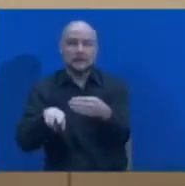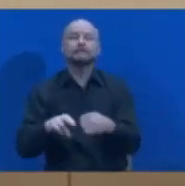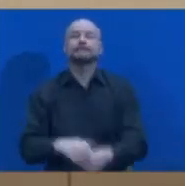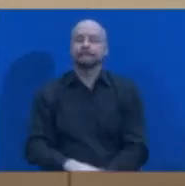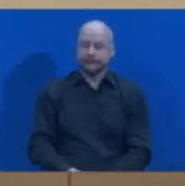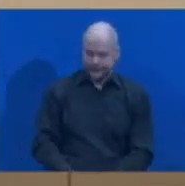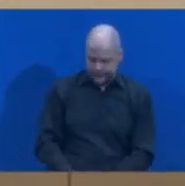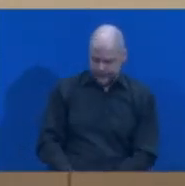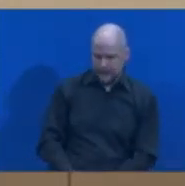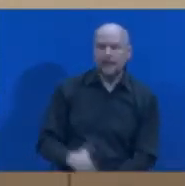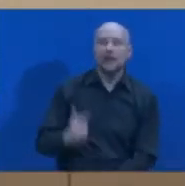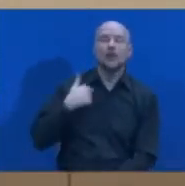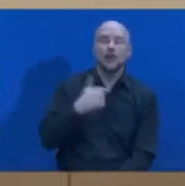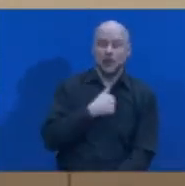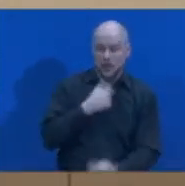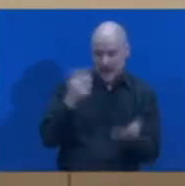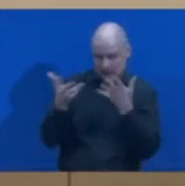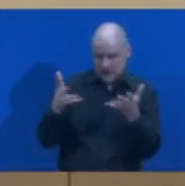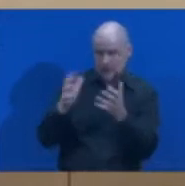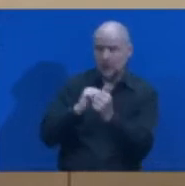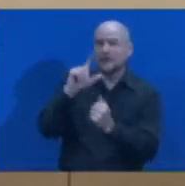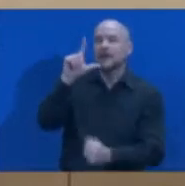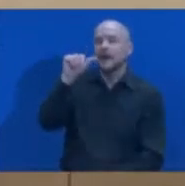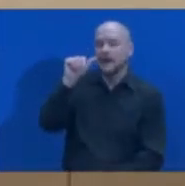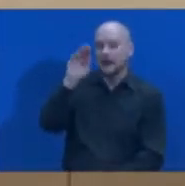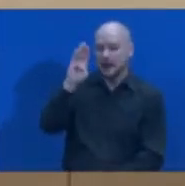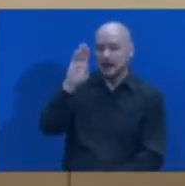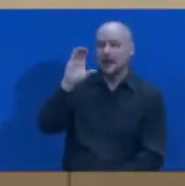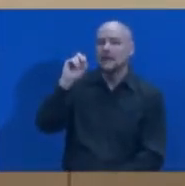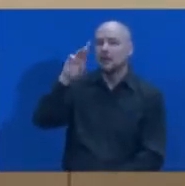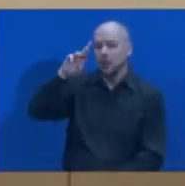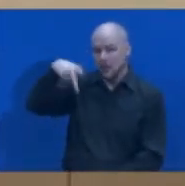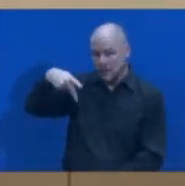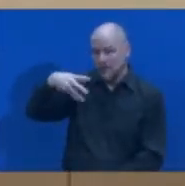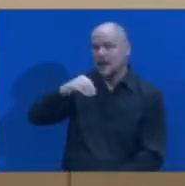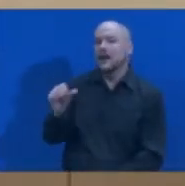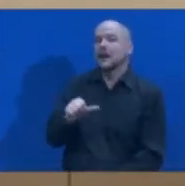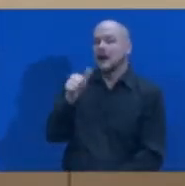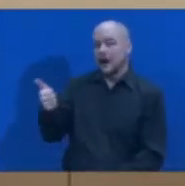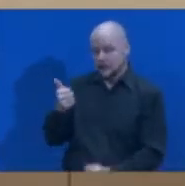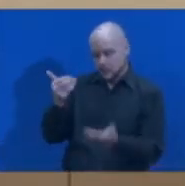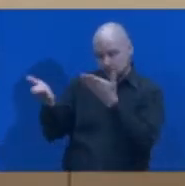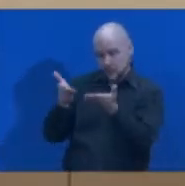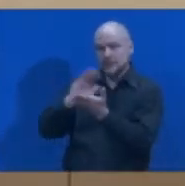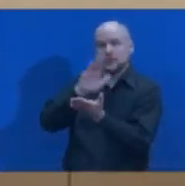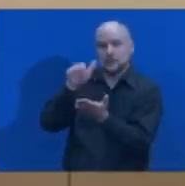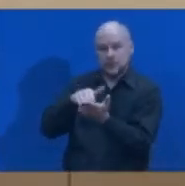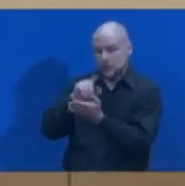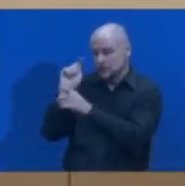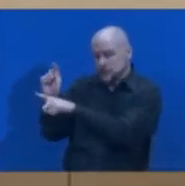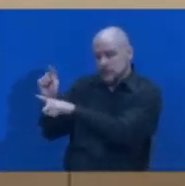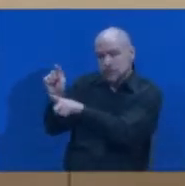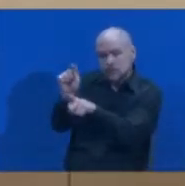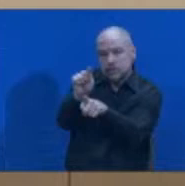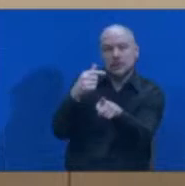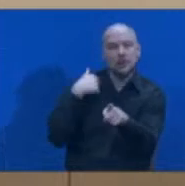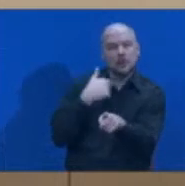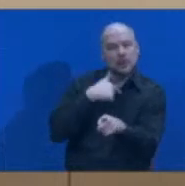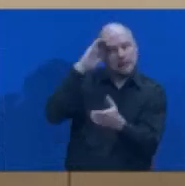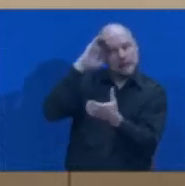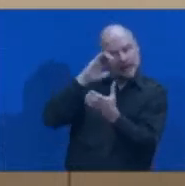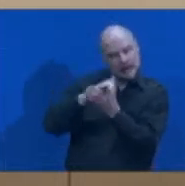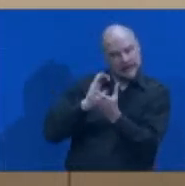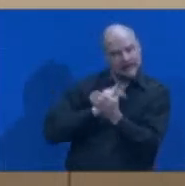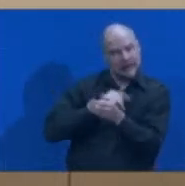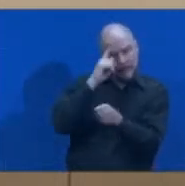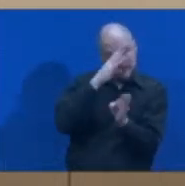with LabCorp and several other labs that are servicing our community, and at this point, we believe that the plan that we're putting